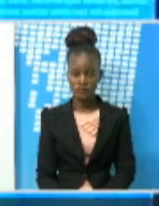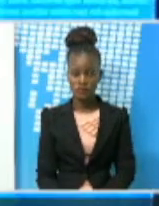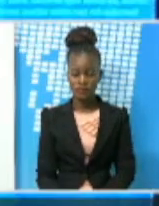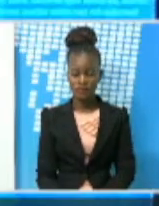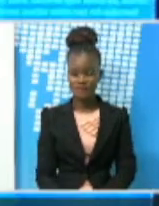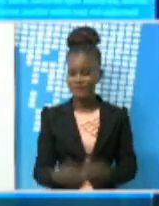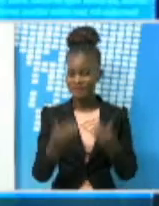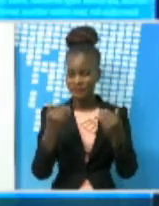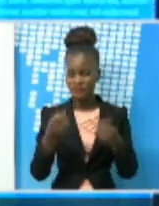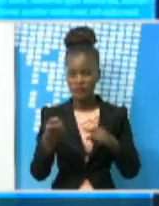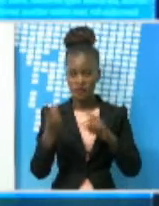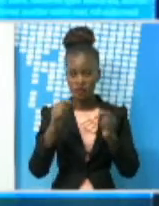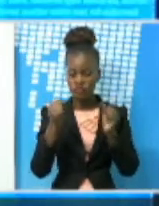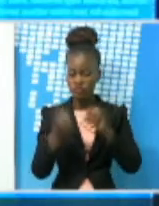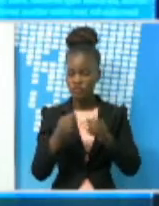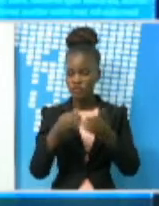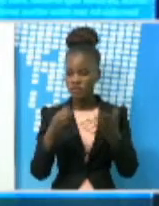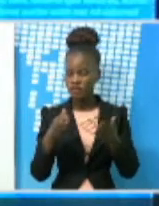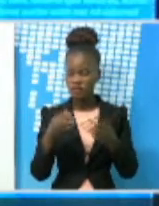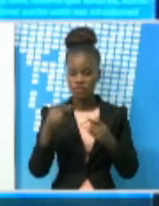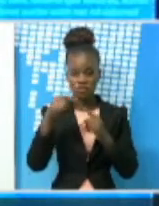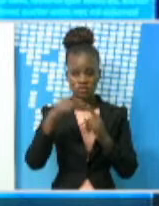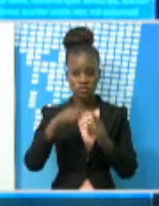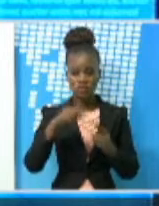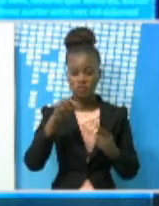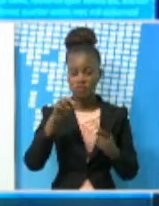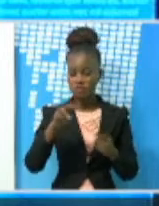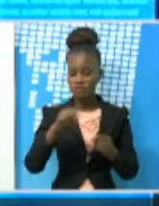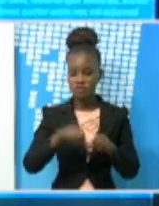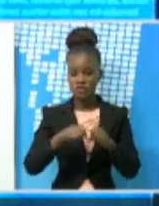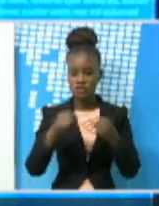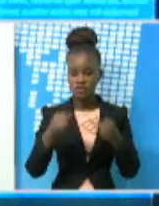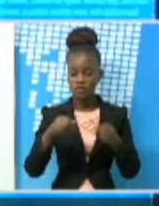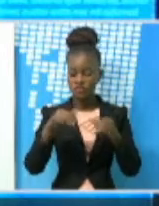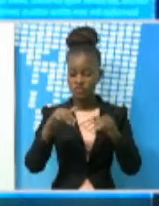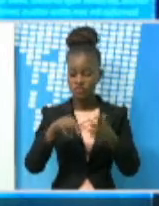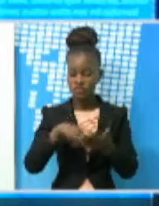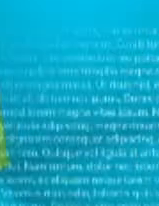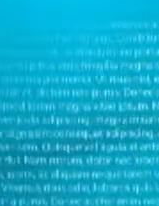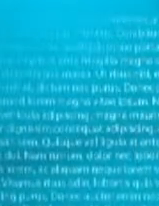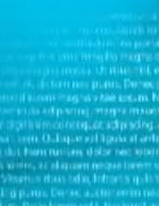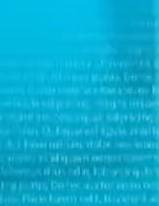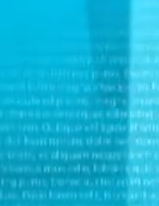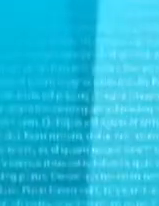All right, now we return with more business today immediately after the break, so stick around with us.